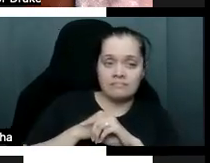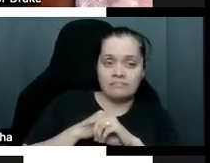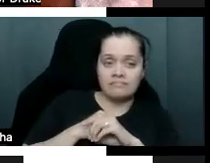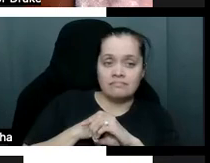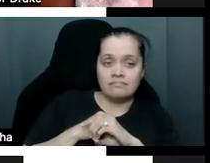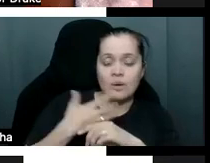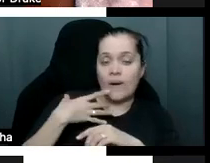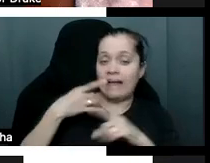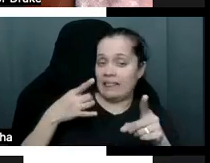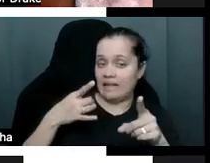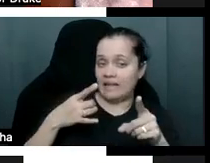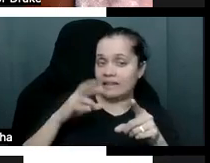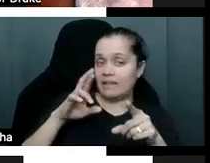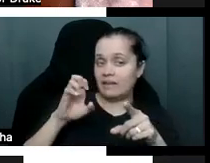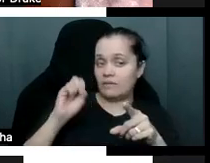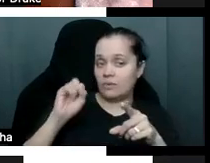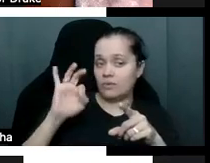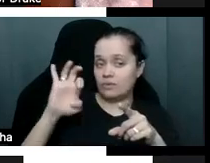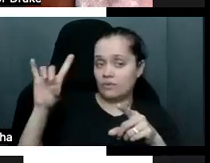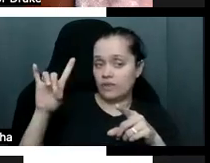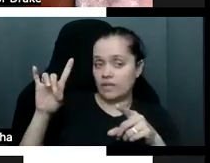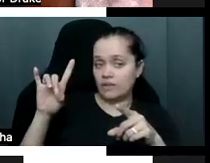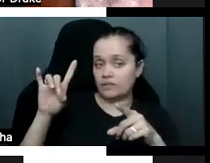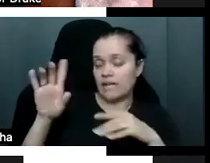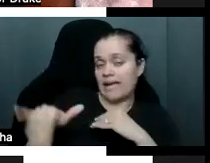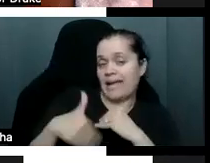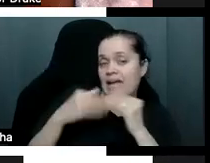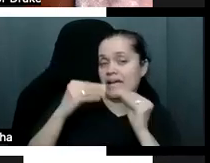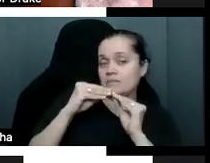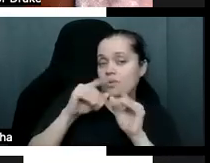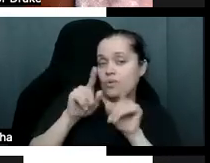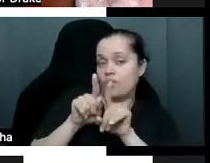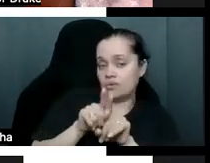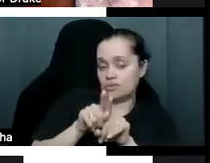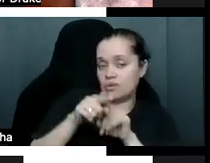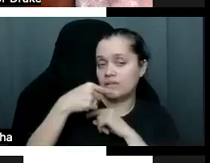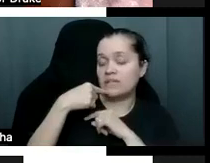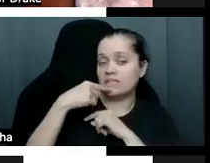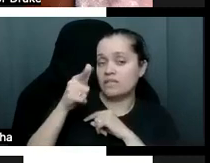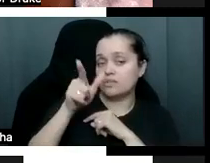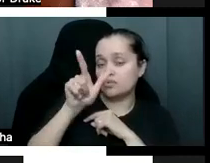I like it, though, that Steve Rosefield takes this a step further. He